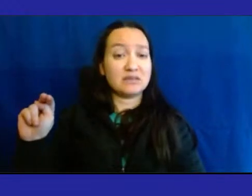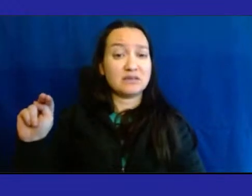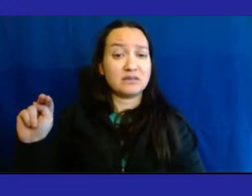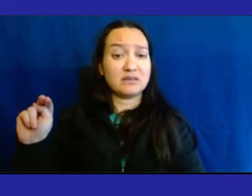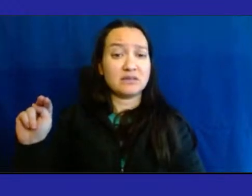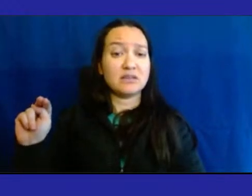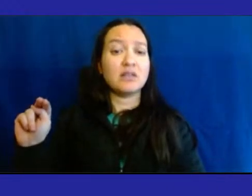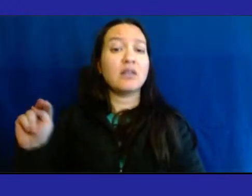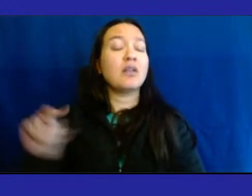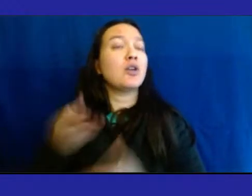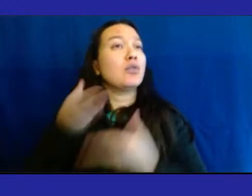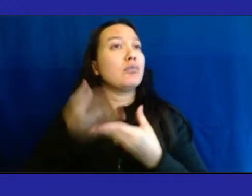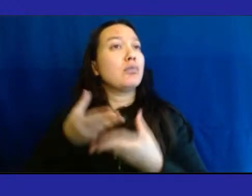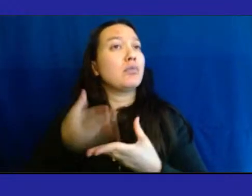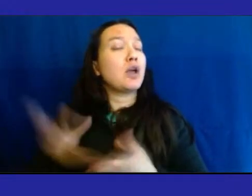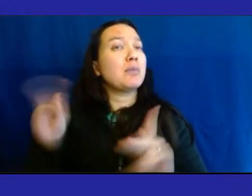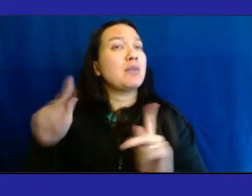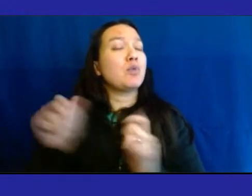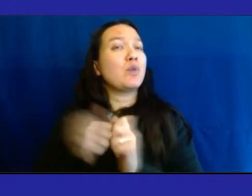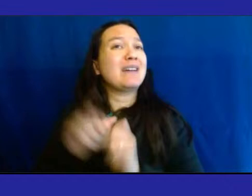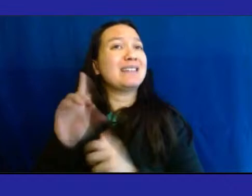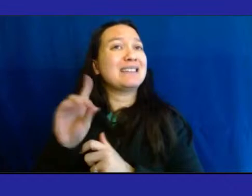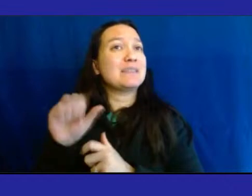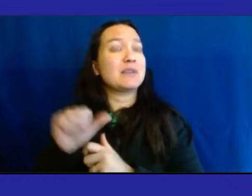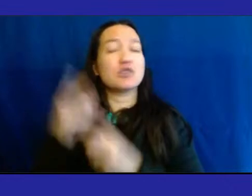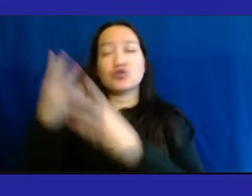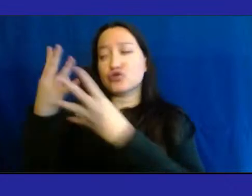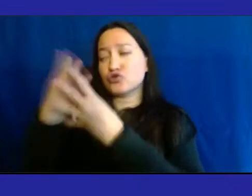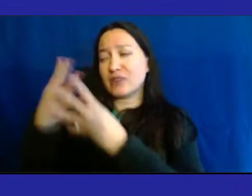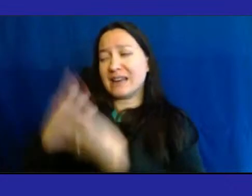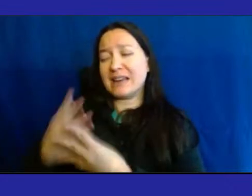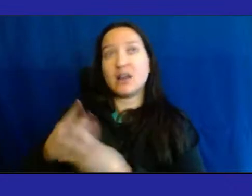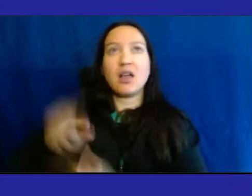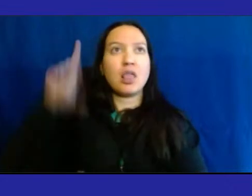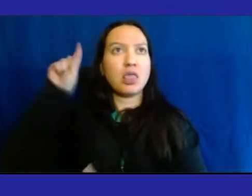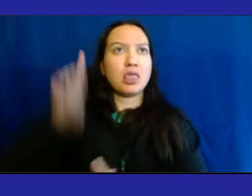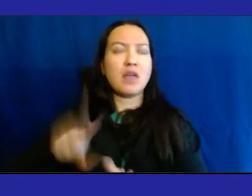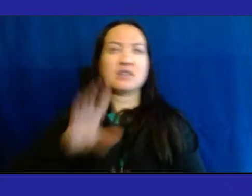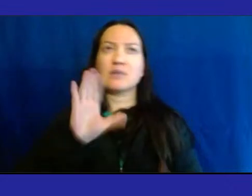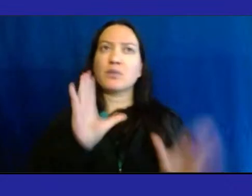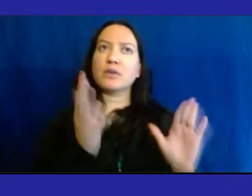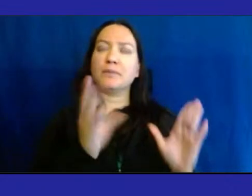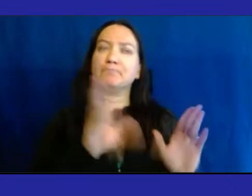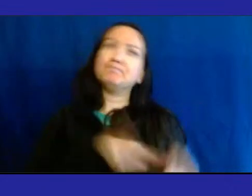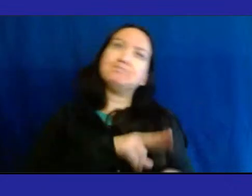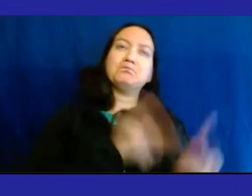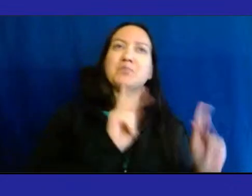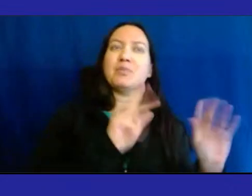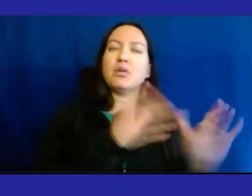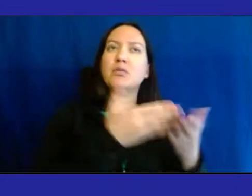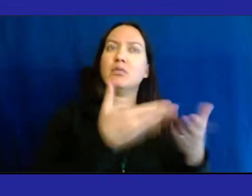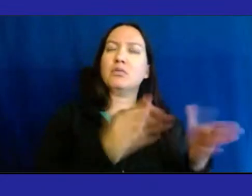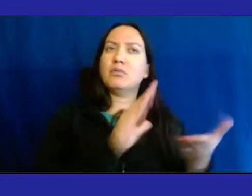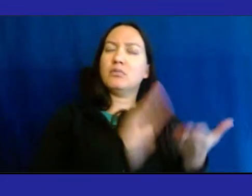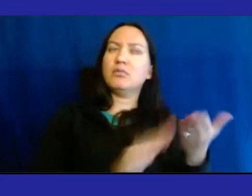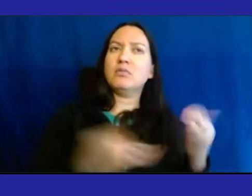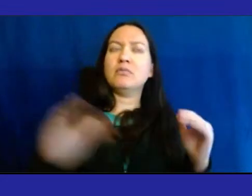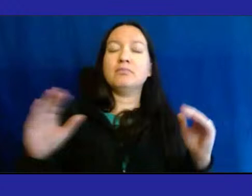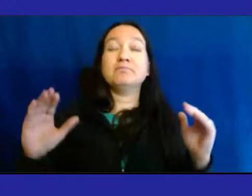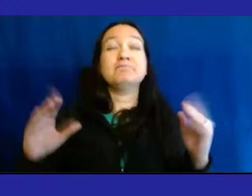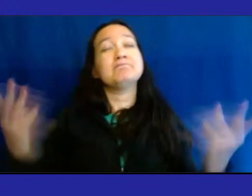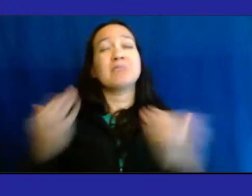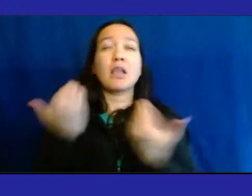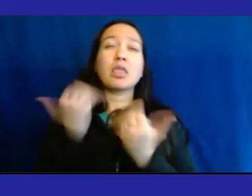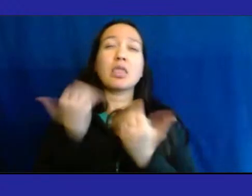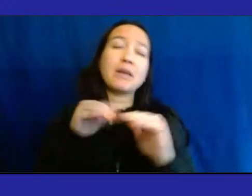that persons with disabilities receive screening tests at a lower rate than the general population. Contributing factors include limited access